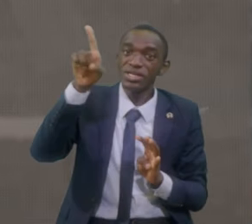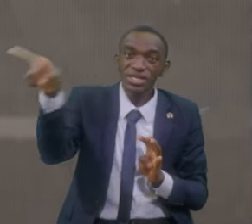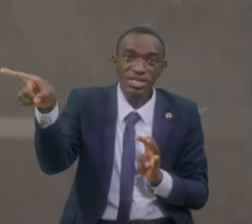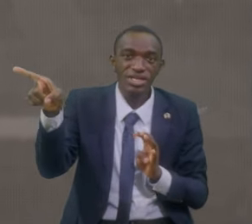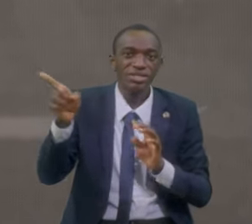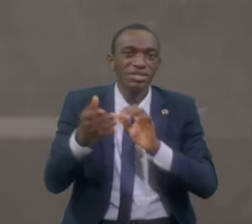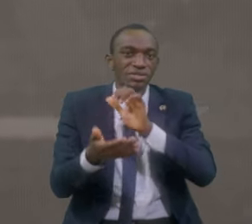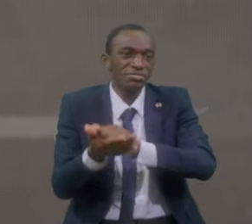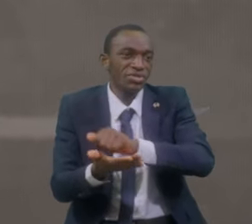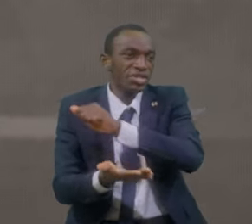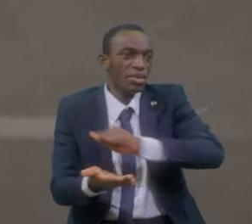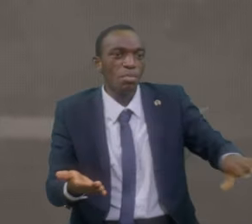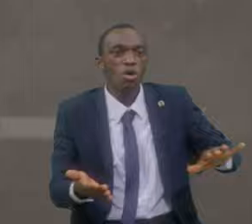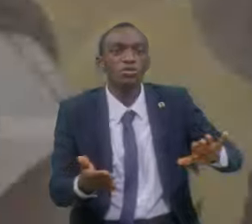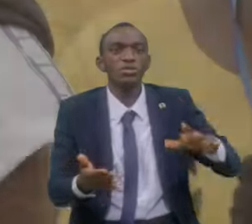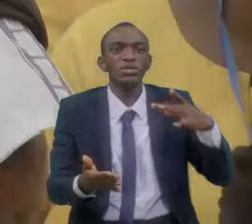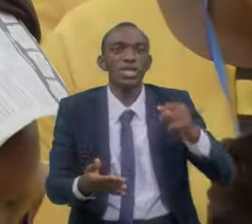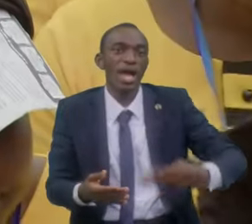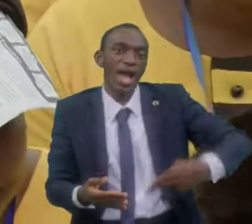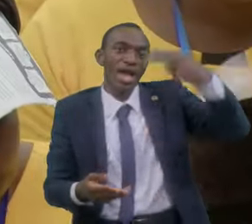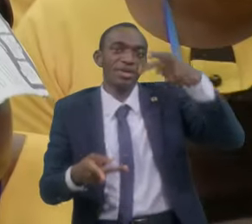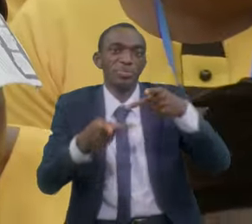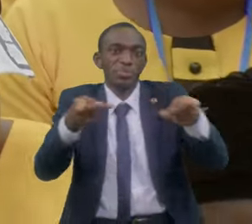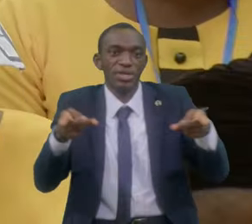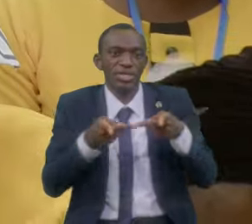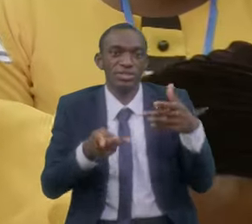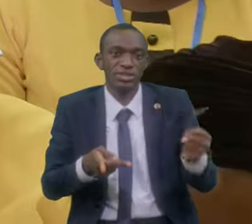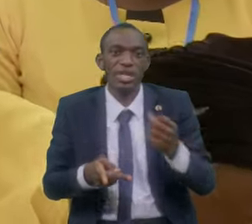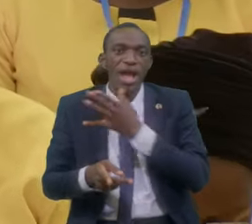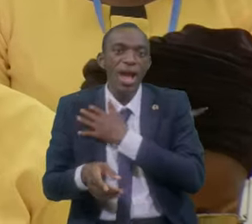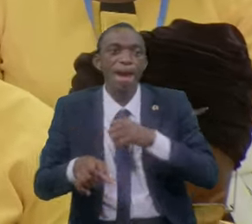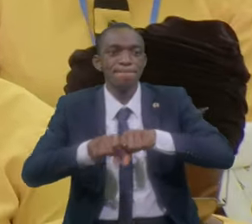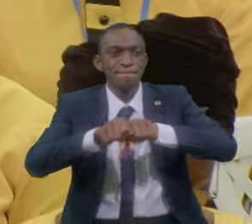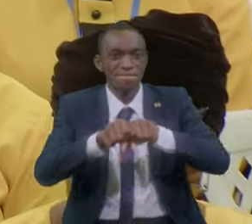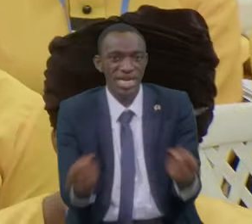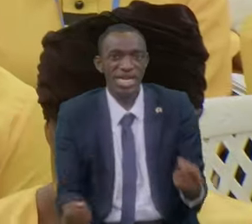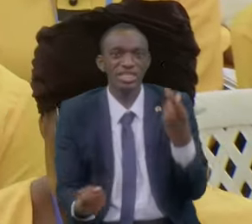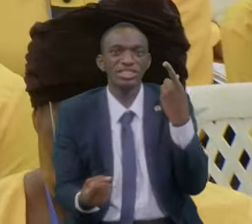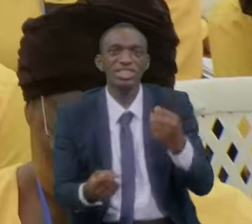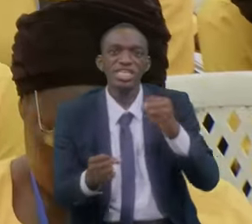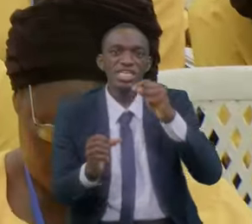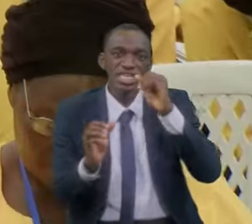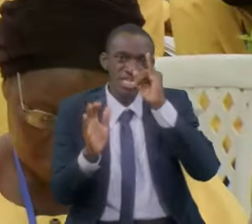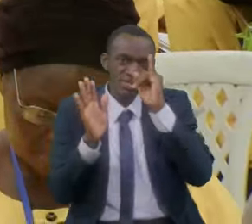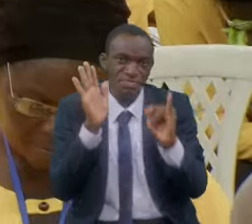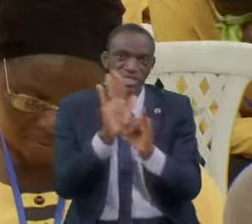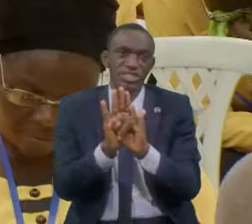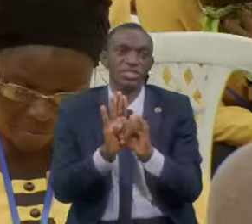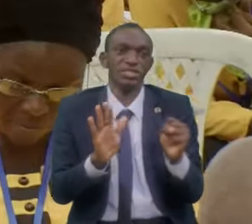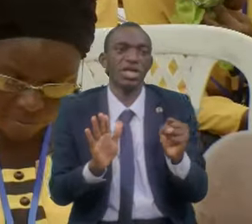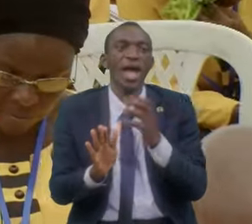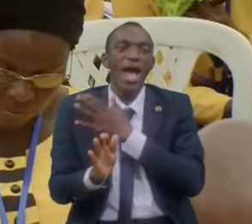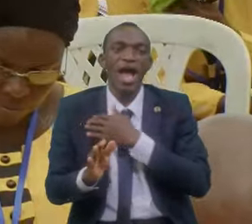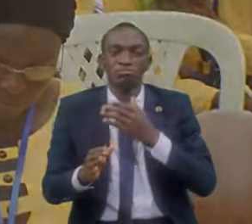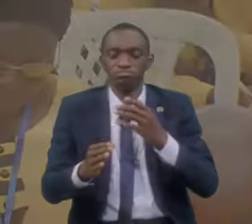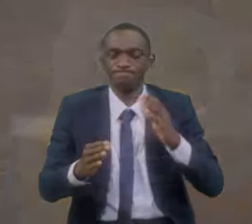removed the high places and break the images and cut